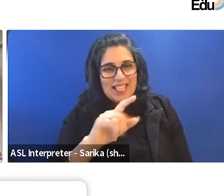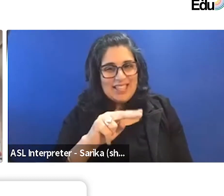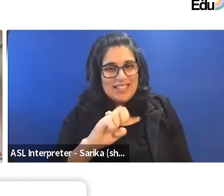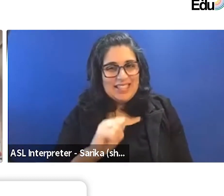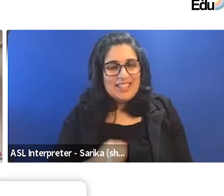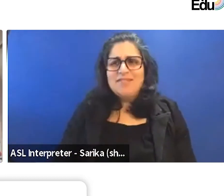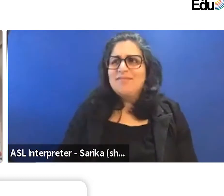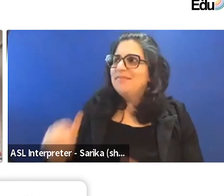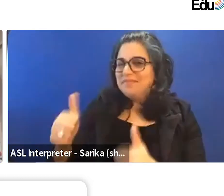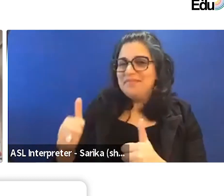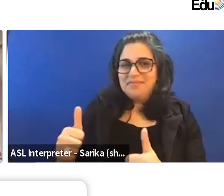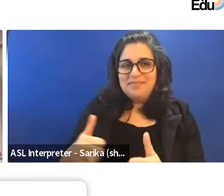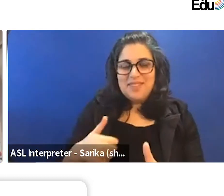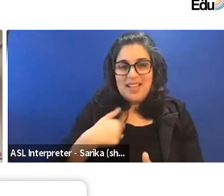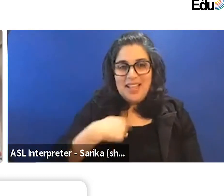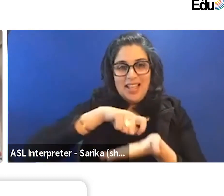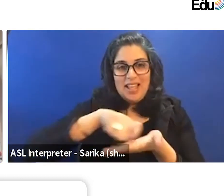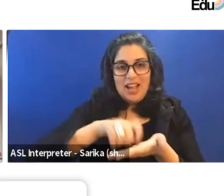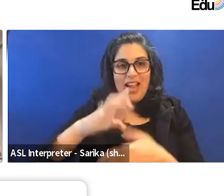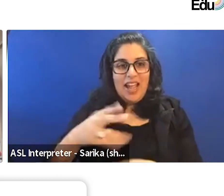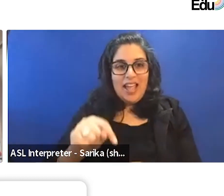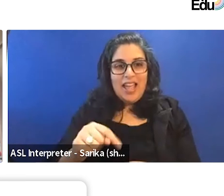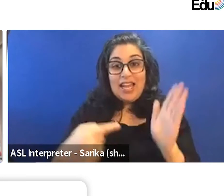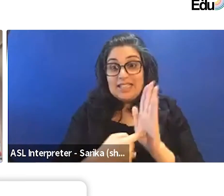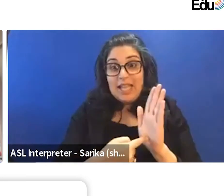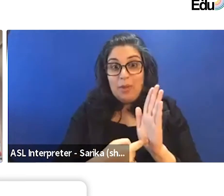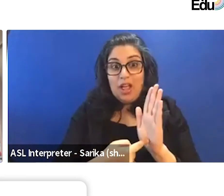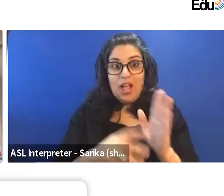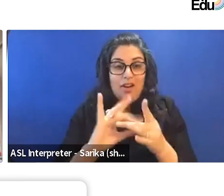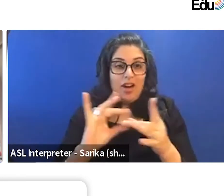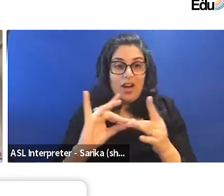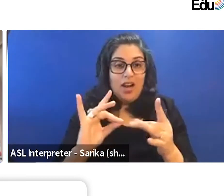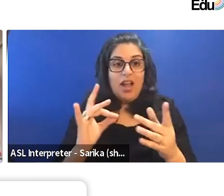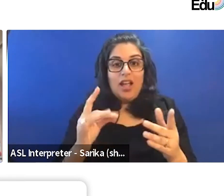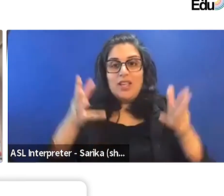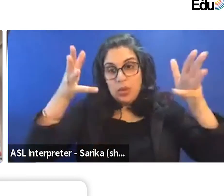Of course, I'm sorry, I'm writing in the chat an example of a comment that one can leave,